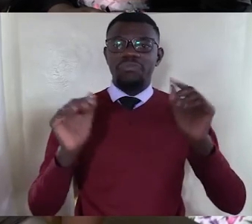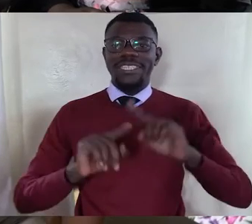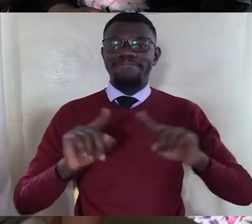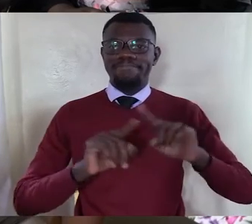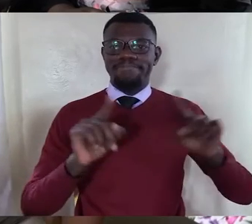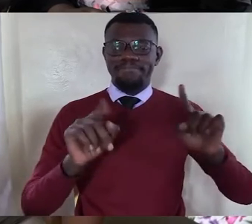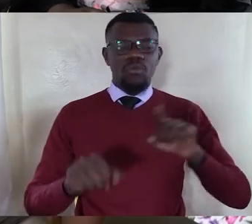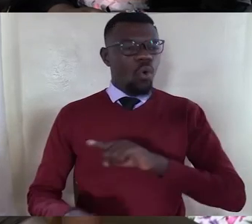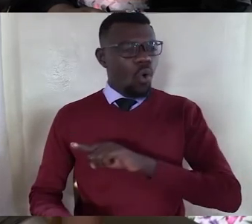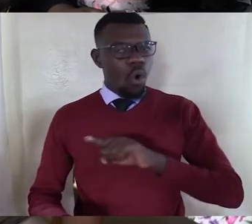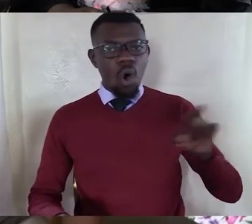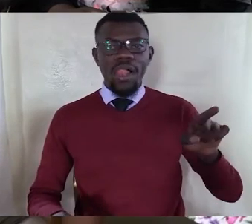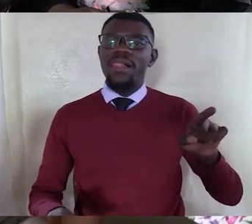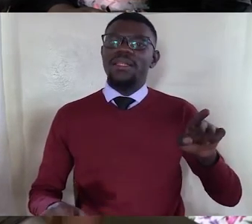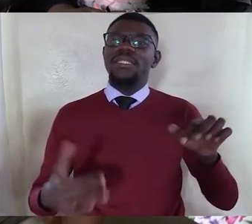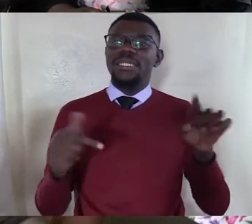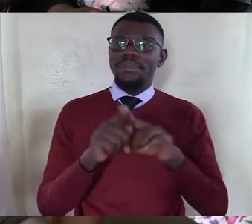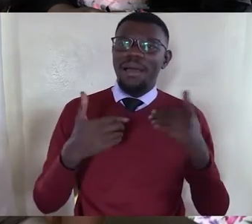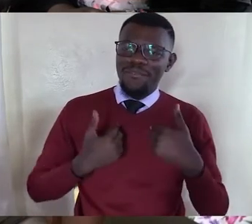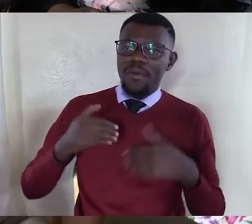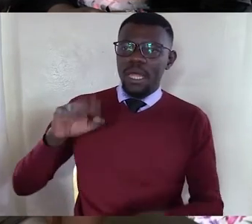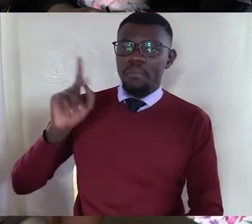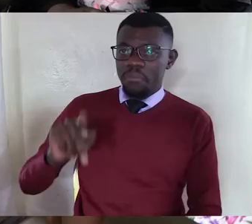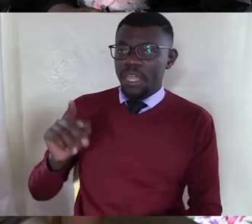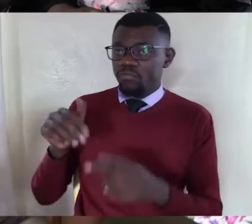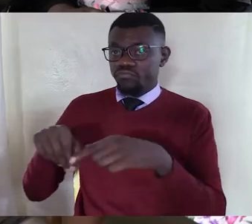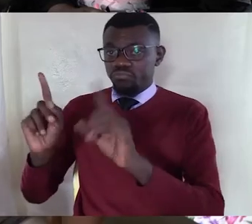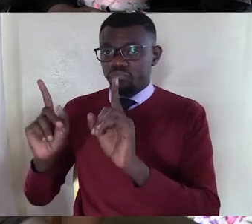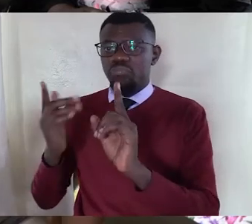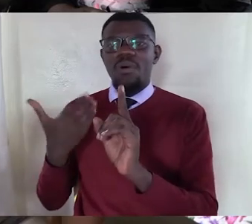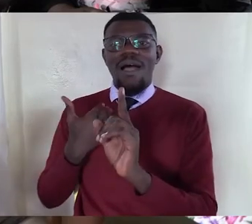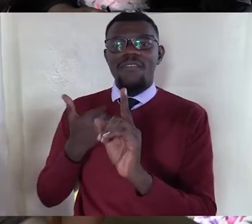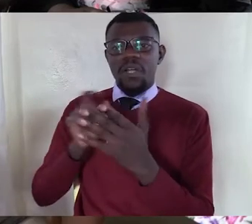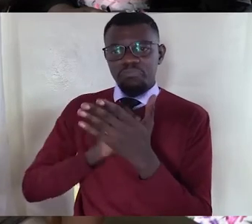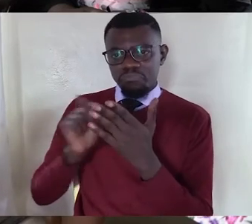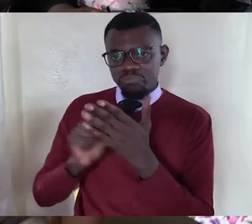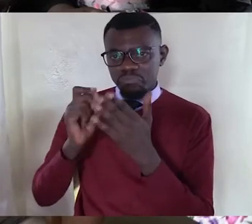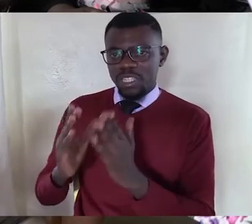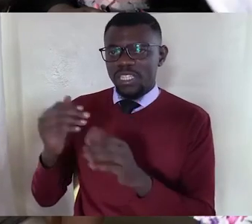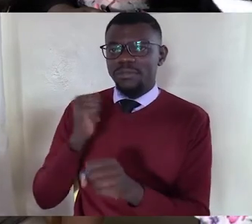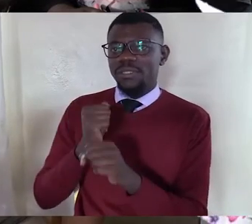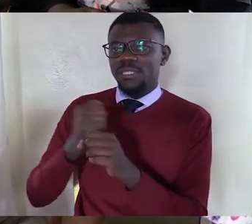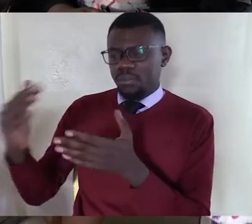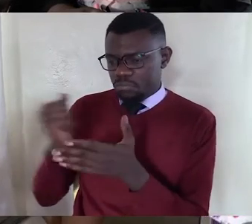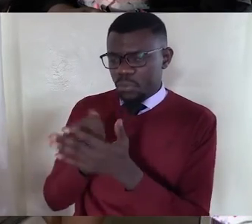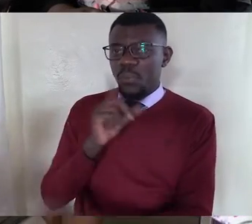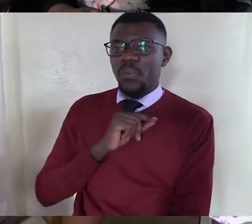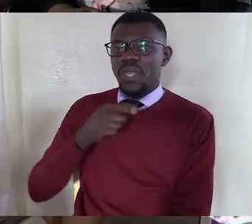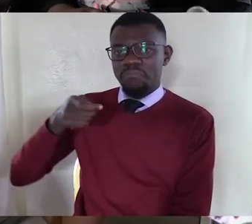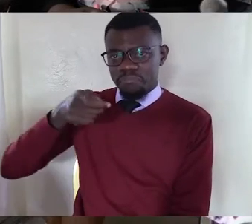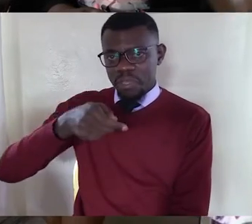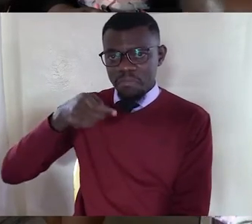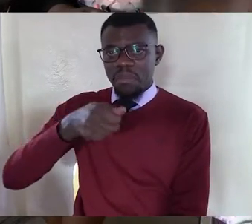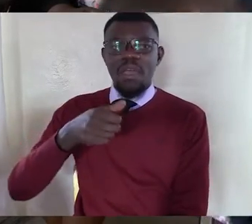of it is also violent engagement. So I think that these are some of the questions that we would need answered in terms